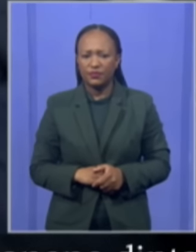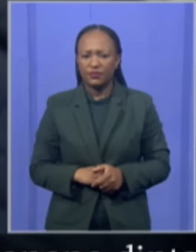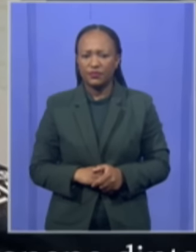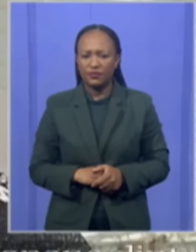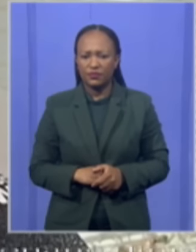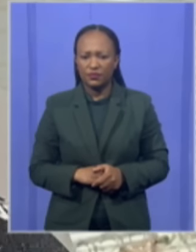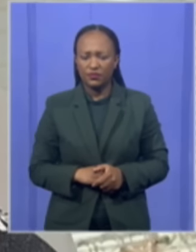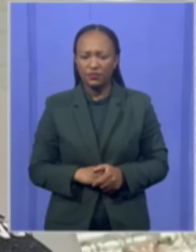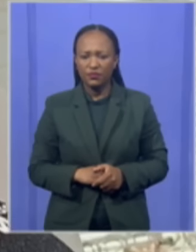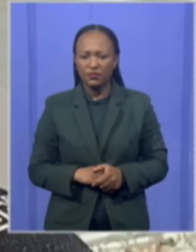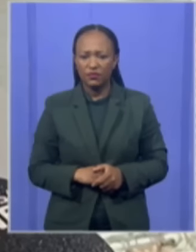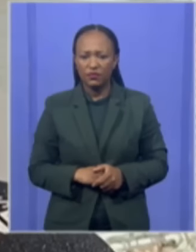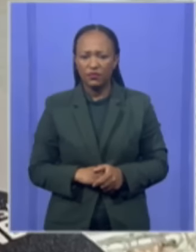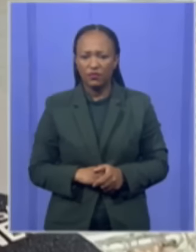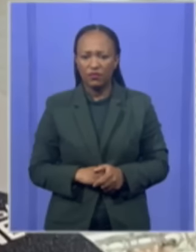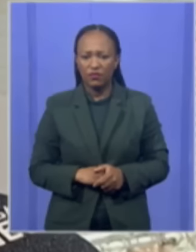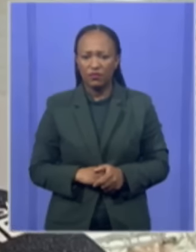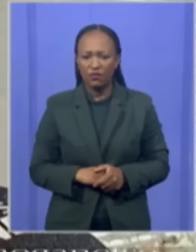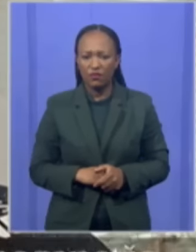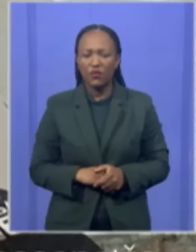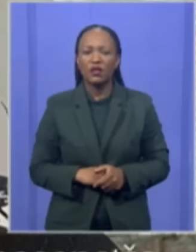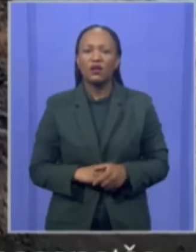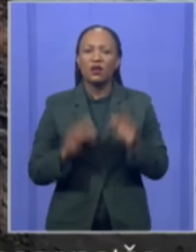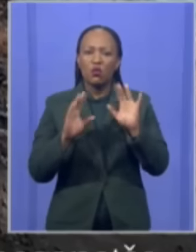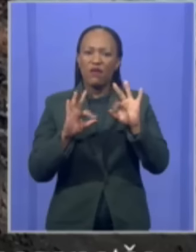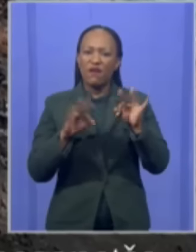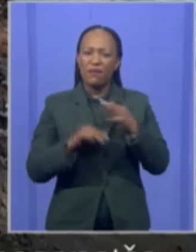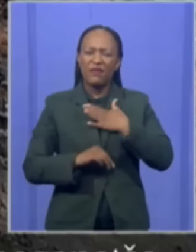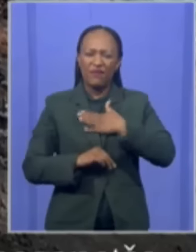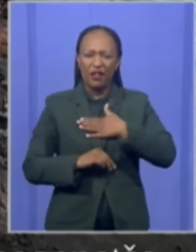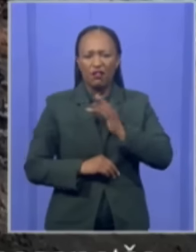Never get an assistant and the family feels very bad about that.